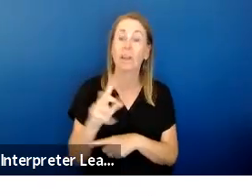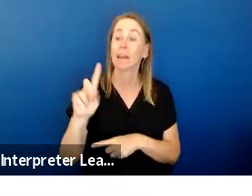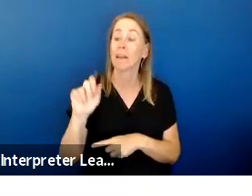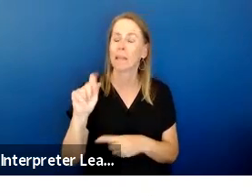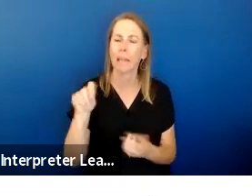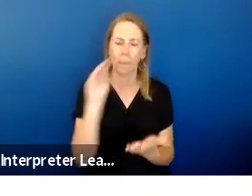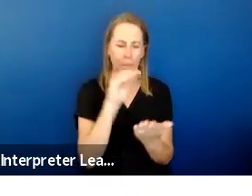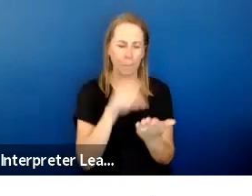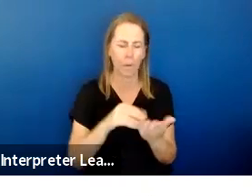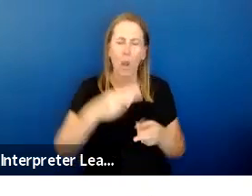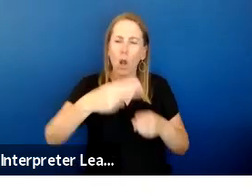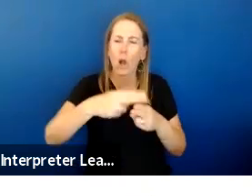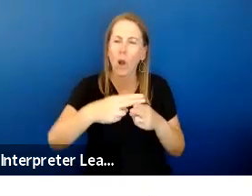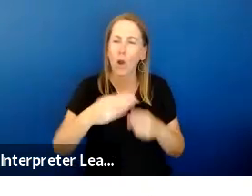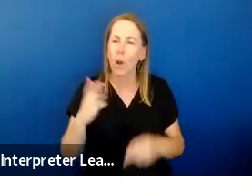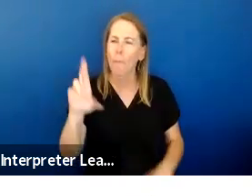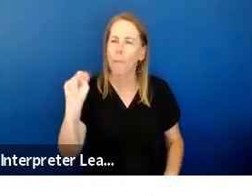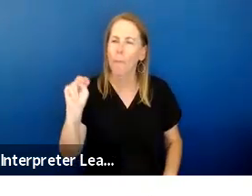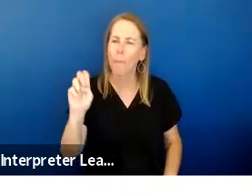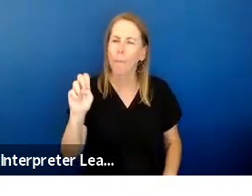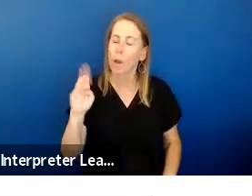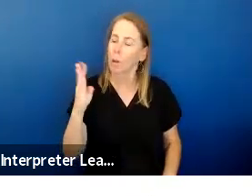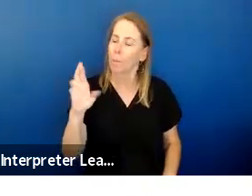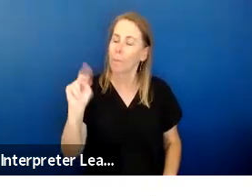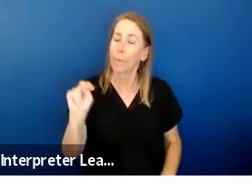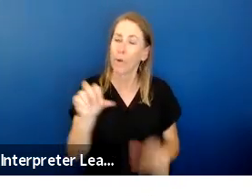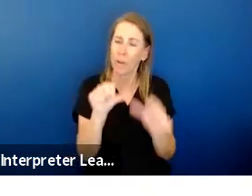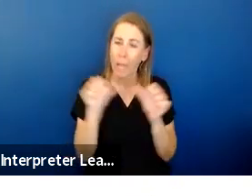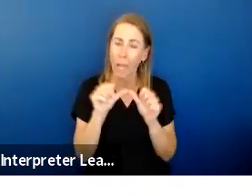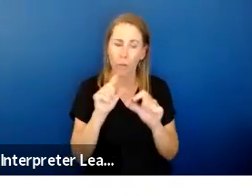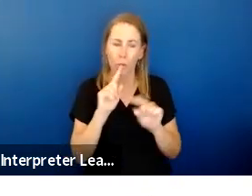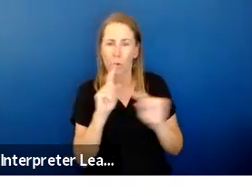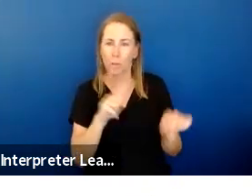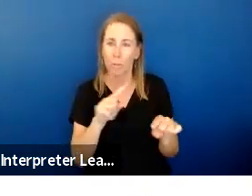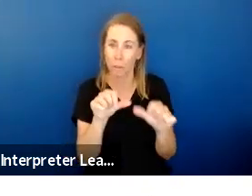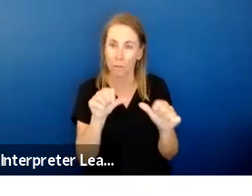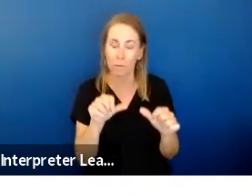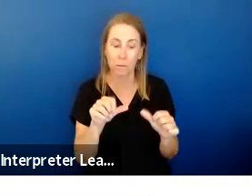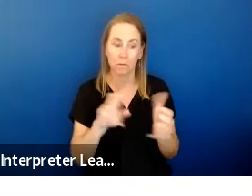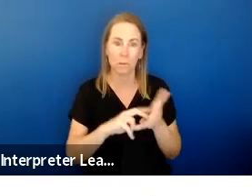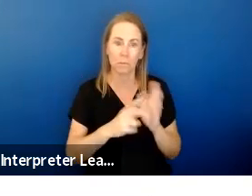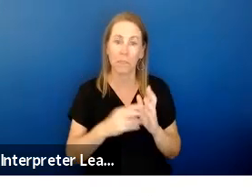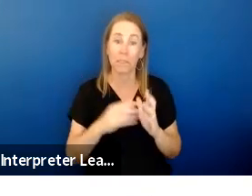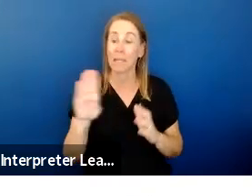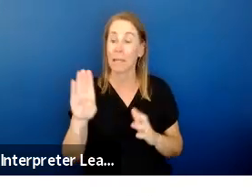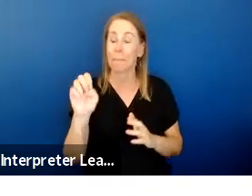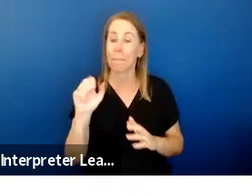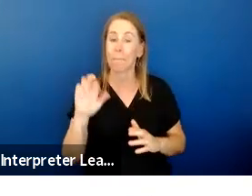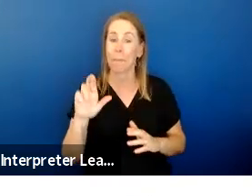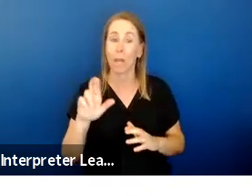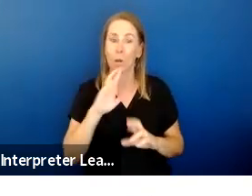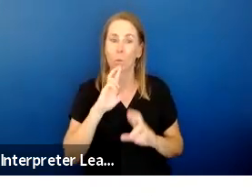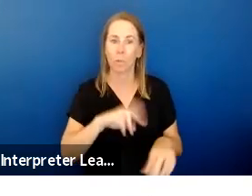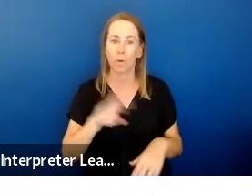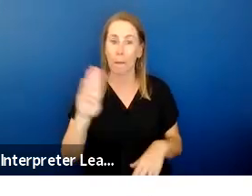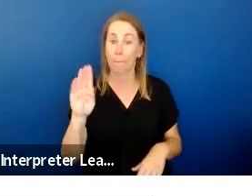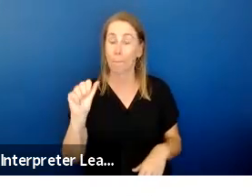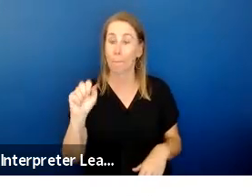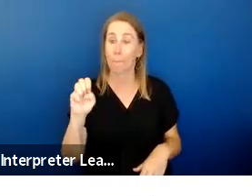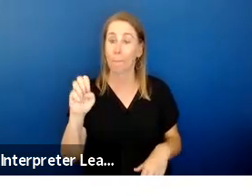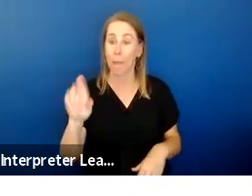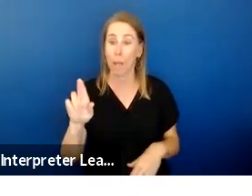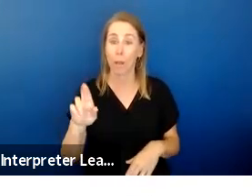Burn Area Emergency Response Report, or what's generally referred to as a BEAR report. Now, these reports can show the